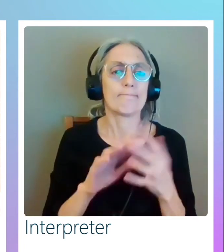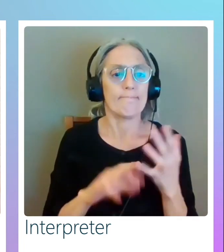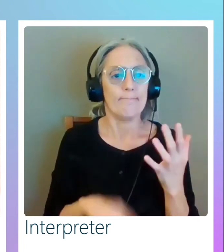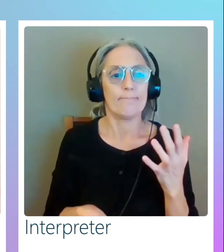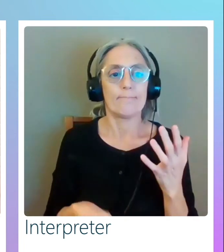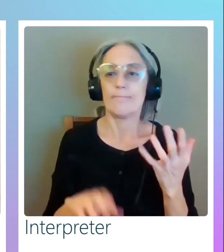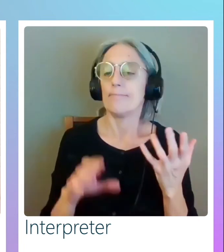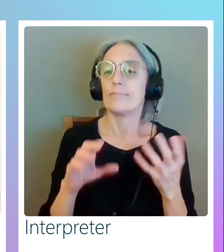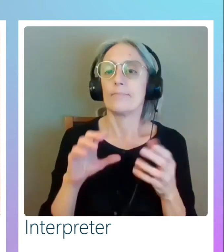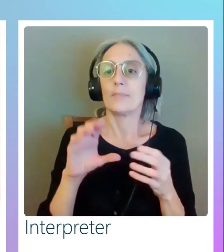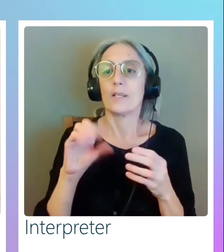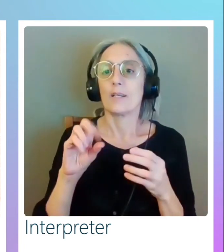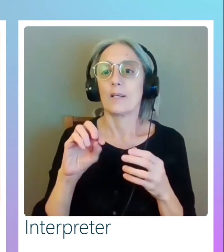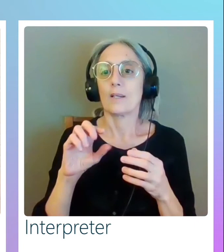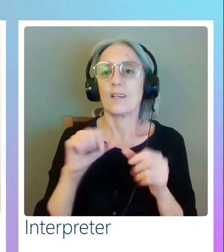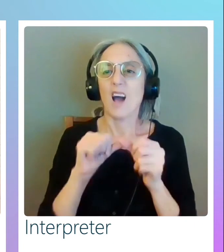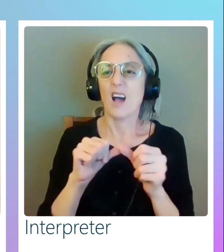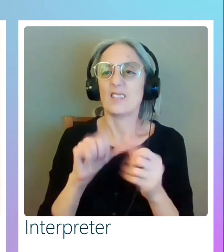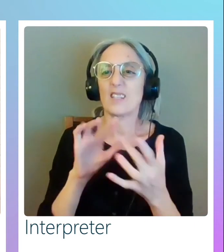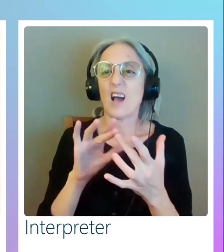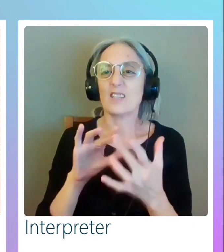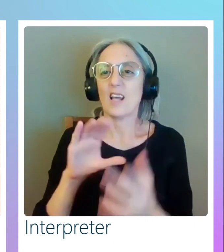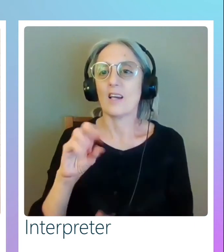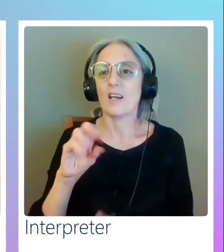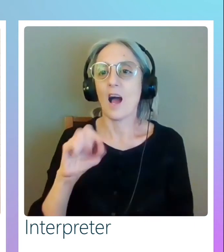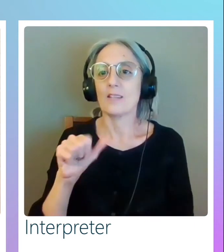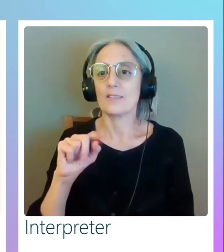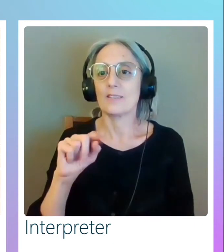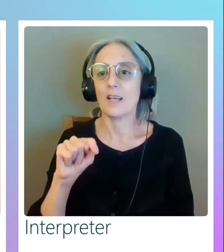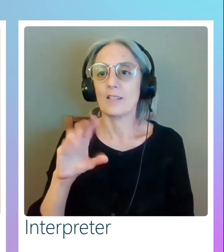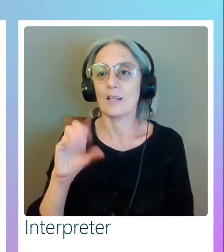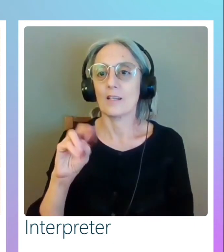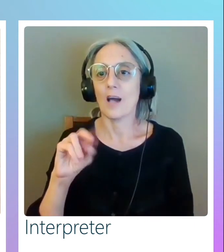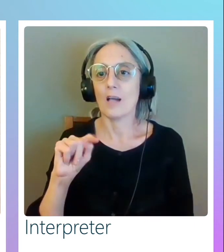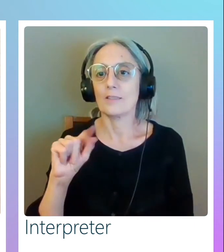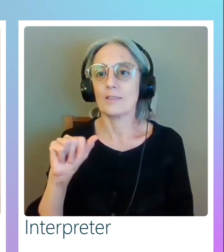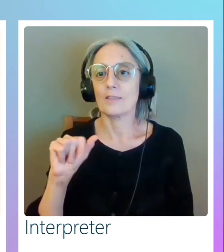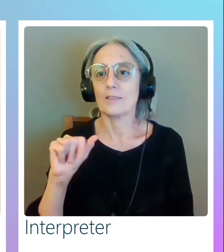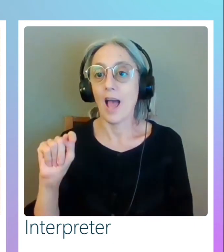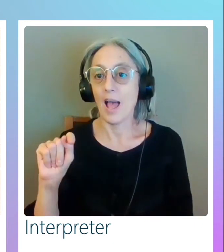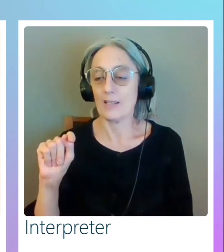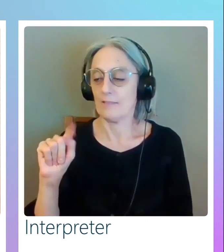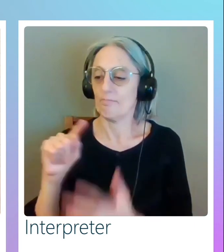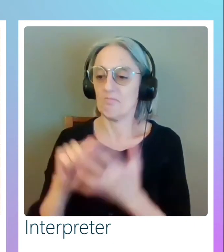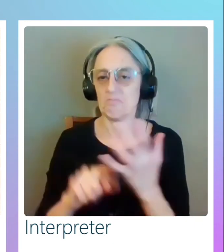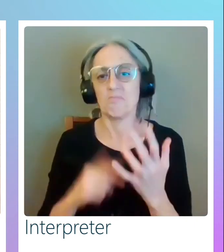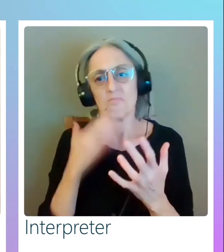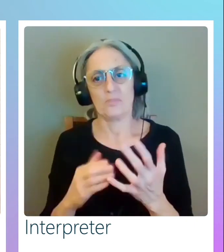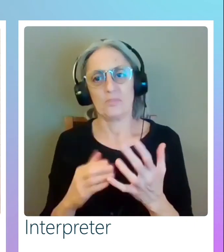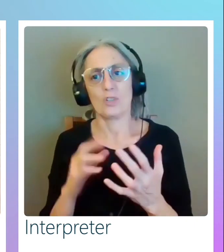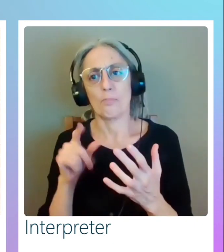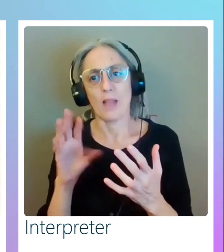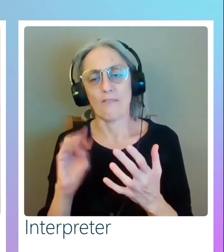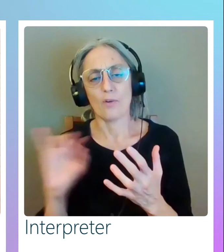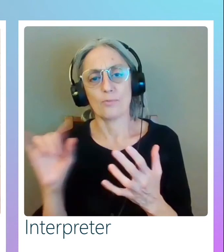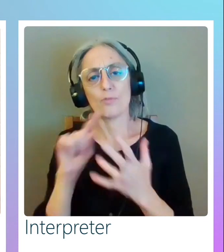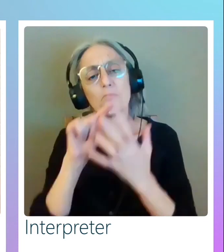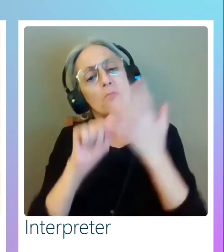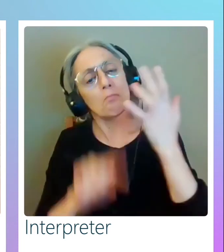Constant Contact, everyone talks about Constant Contact too. Those are pretty good, some pretty good platforms as well. I